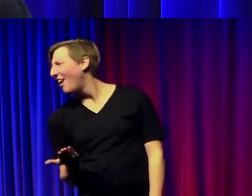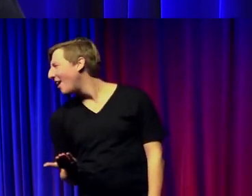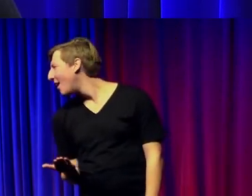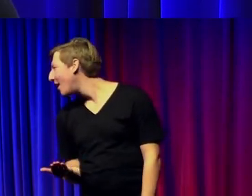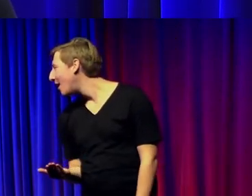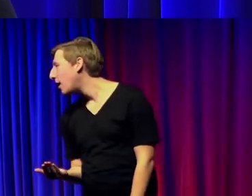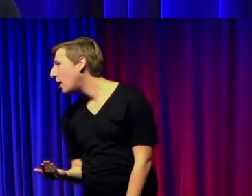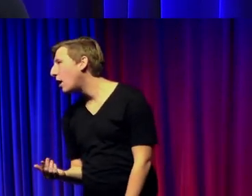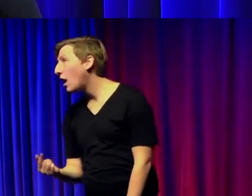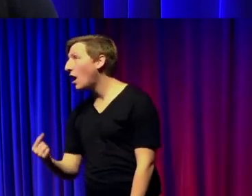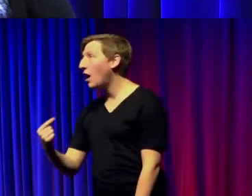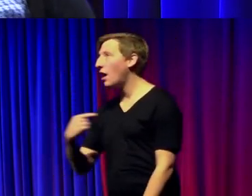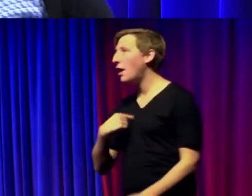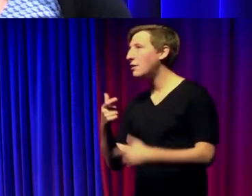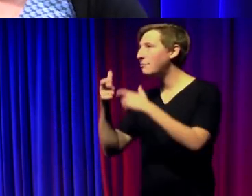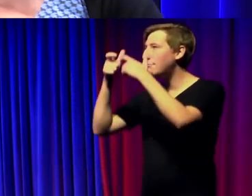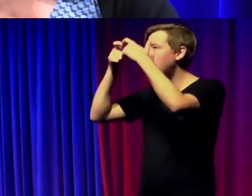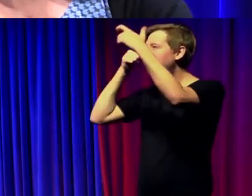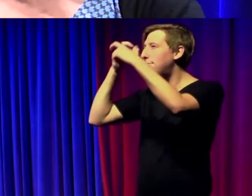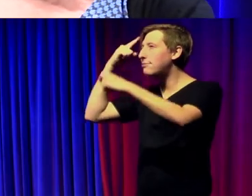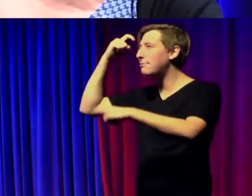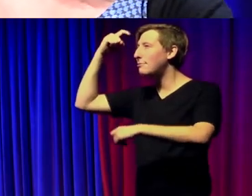I've got big dreams. Just